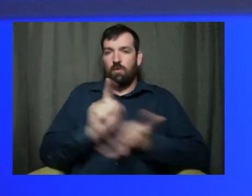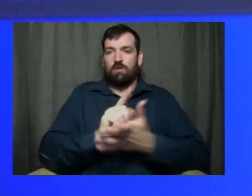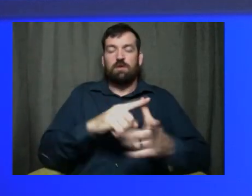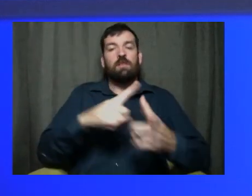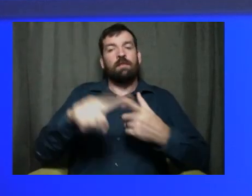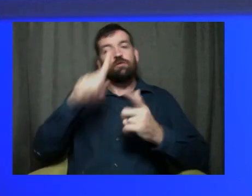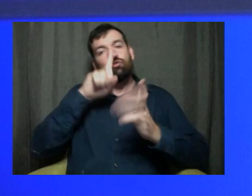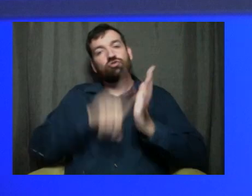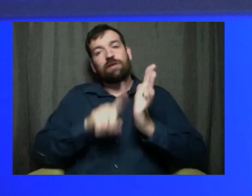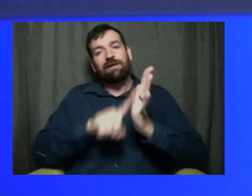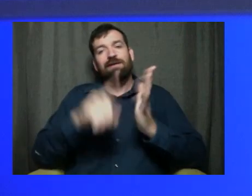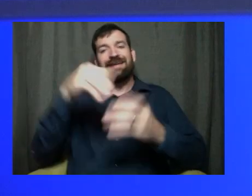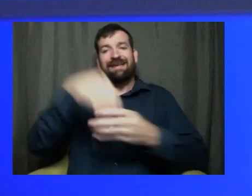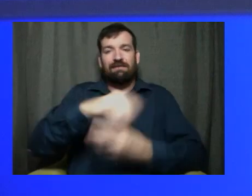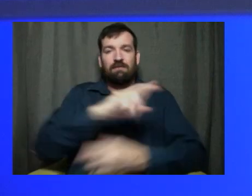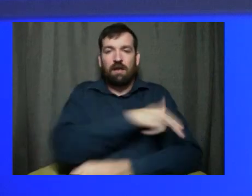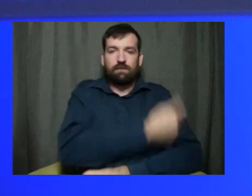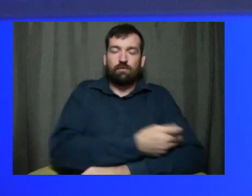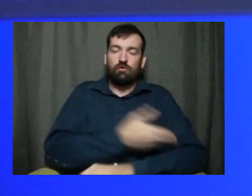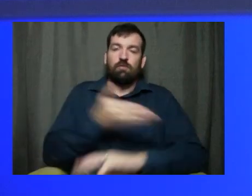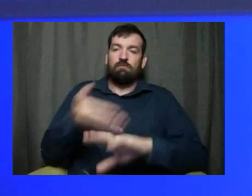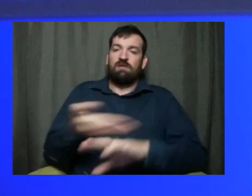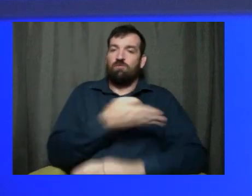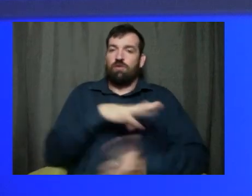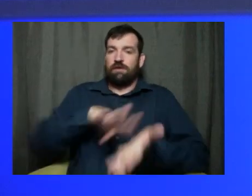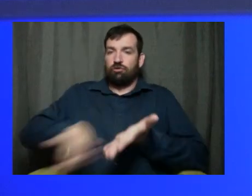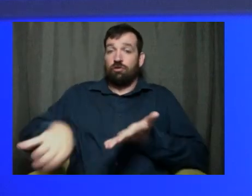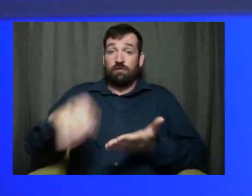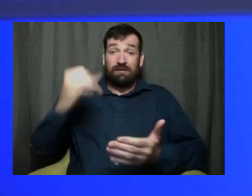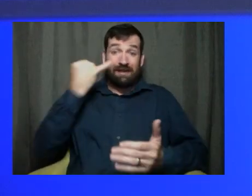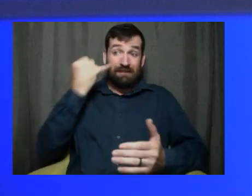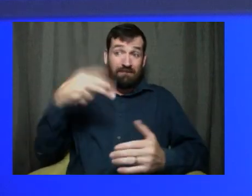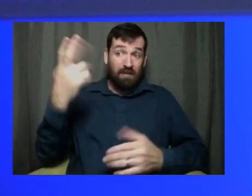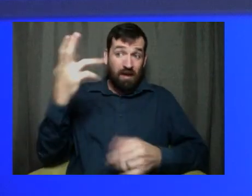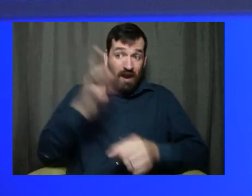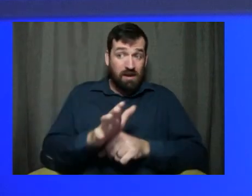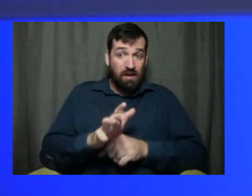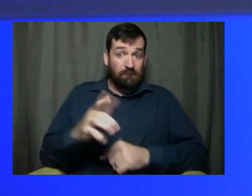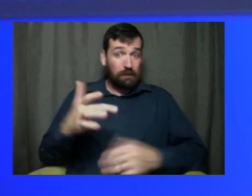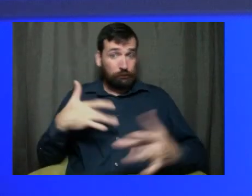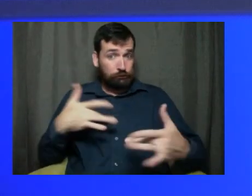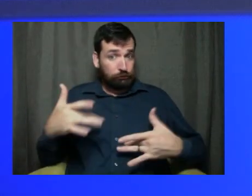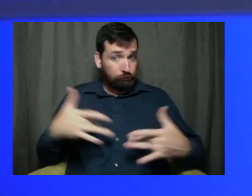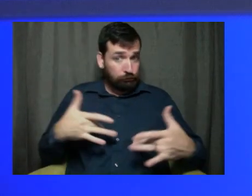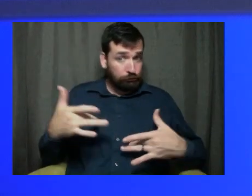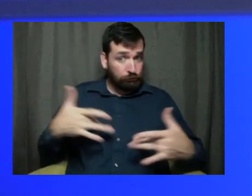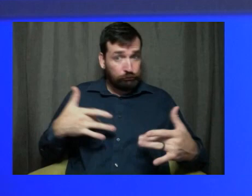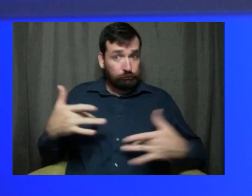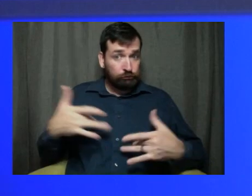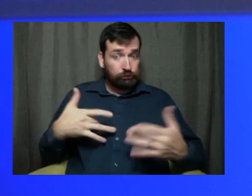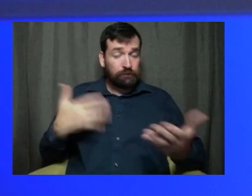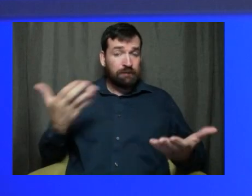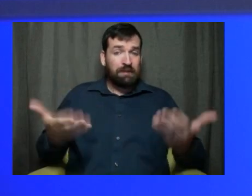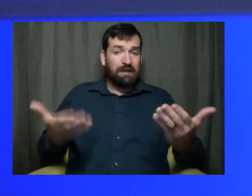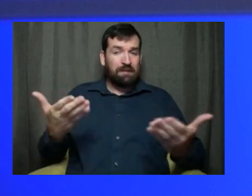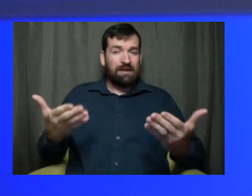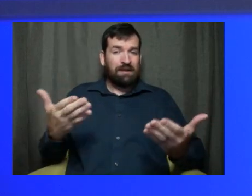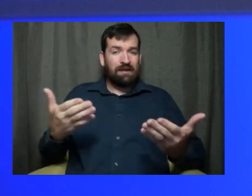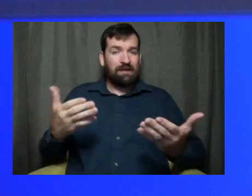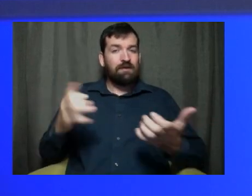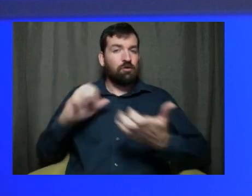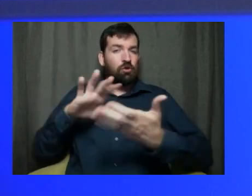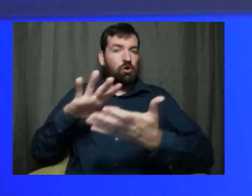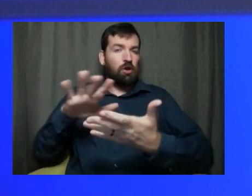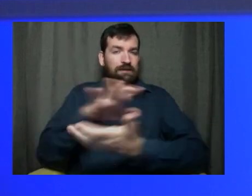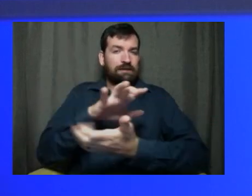we need to before discharge. If the baby's level is high enough that we're concerned, it could be getting to where it may end up causing damage to the